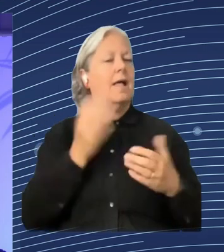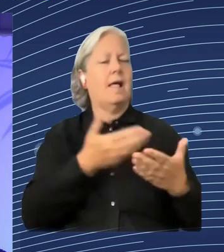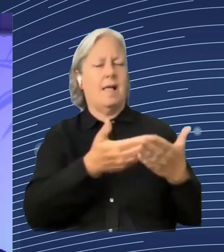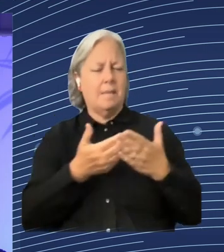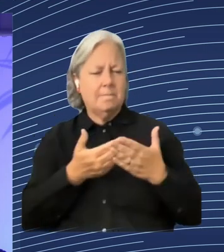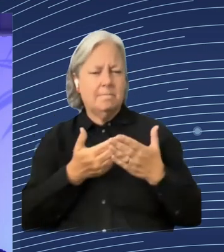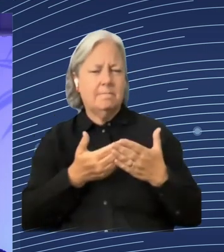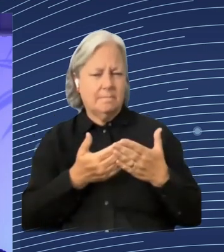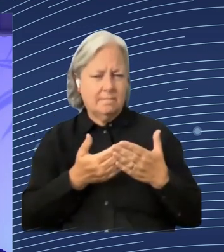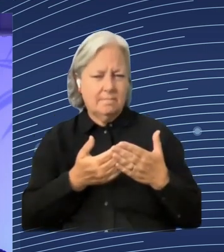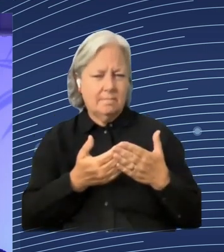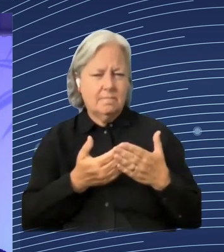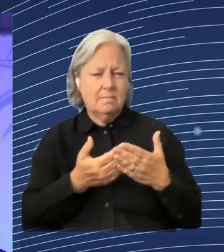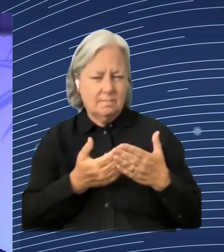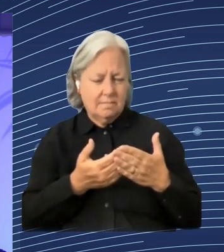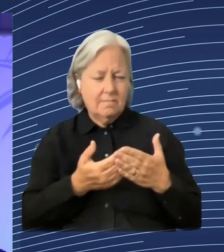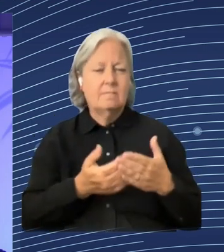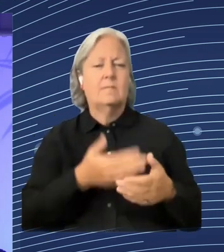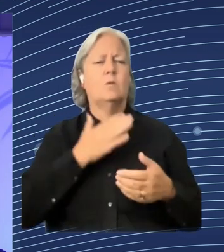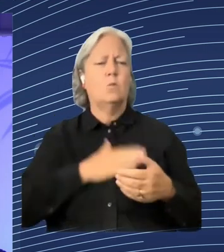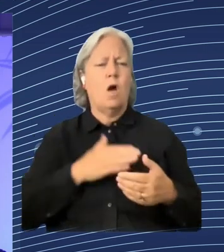a workforce, mm-hmm. and